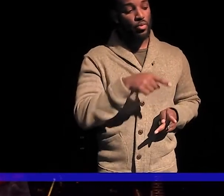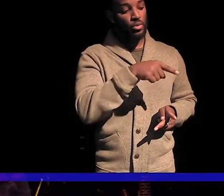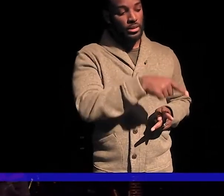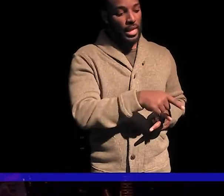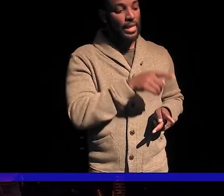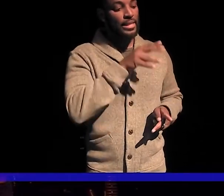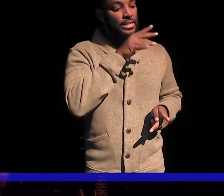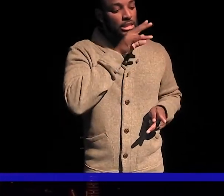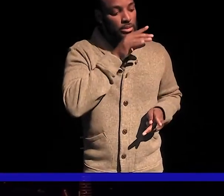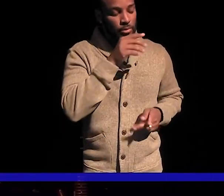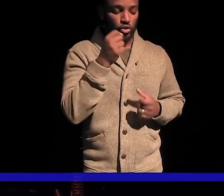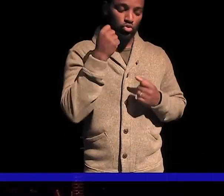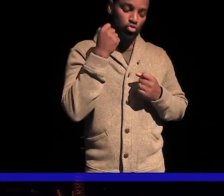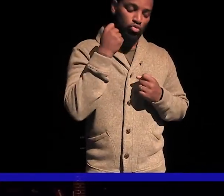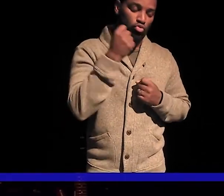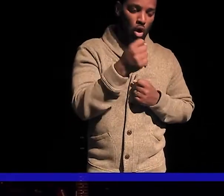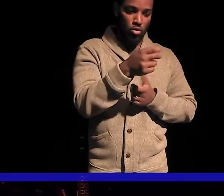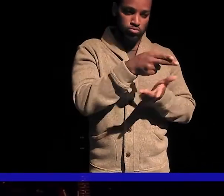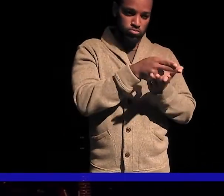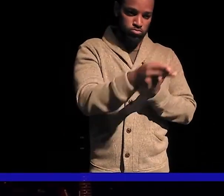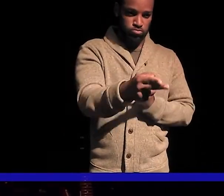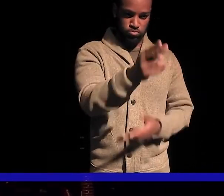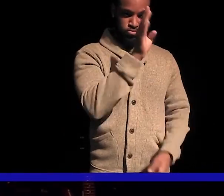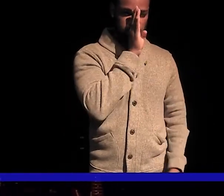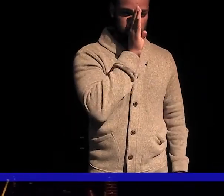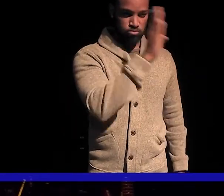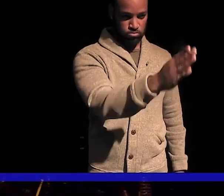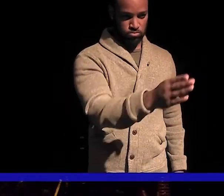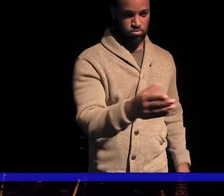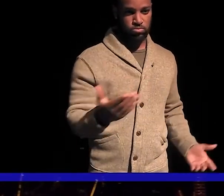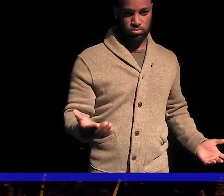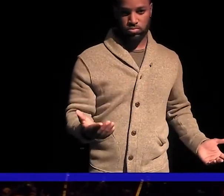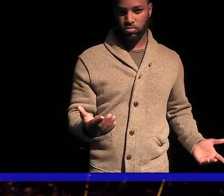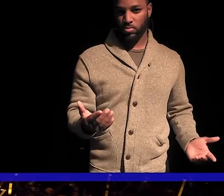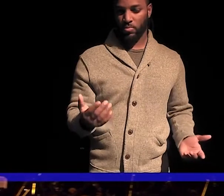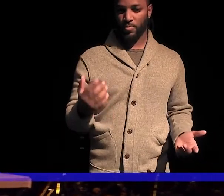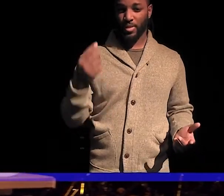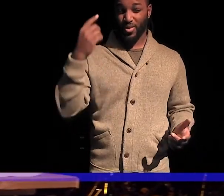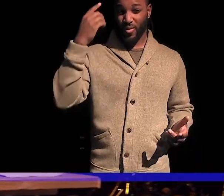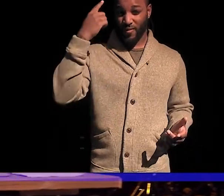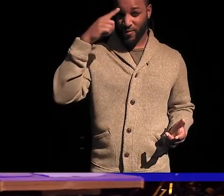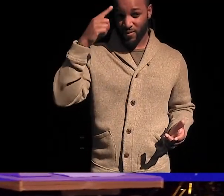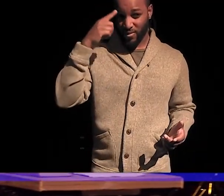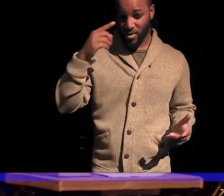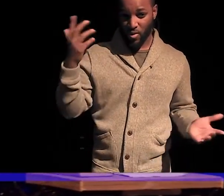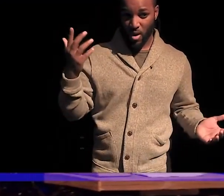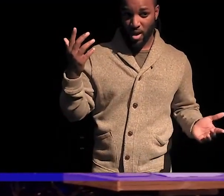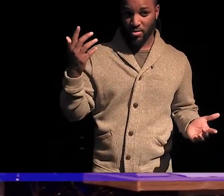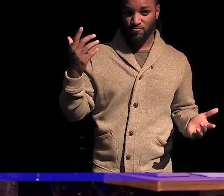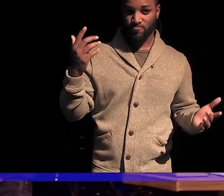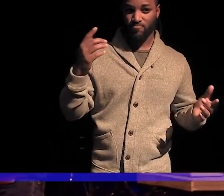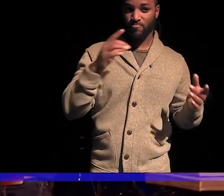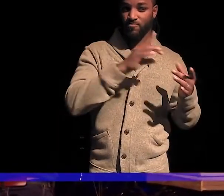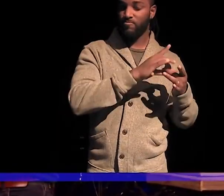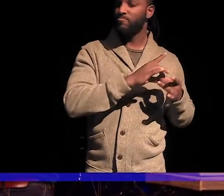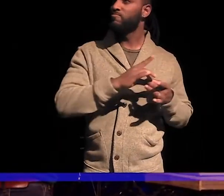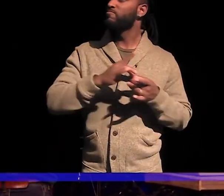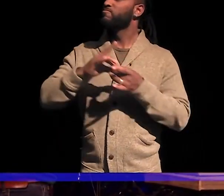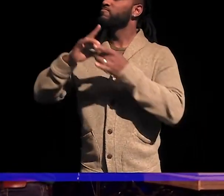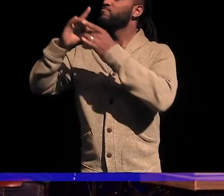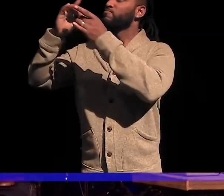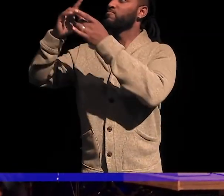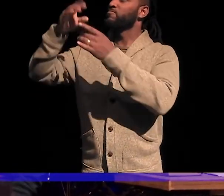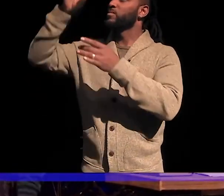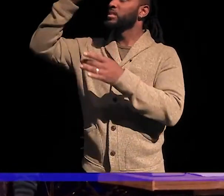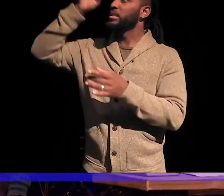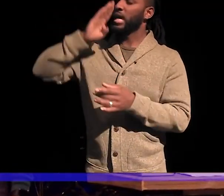speak strongly and with authority for the consolation, for the correction of the church and